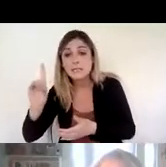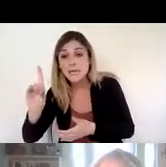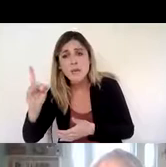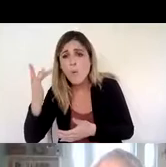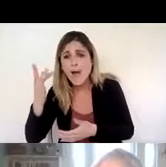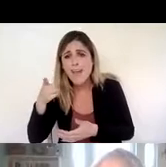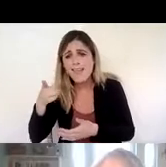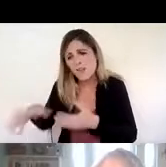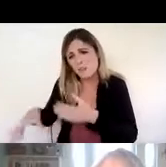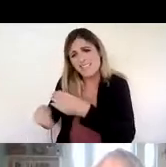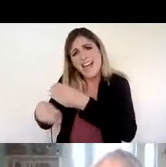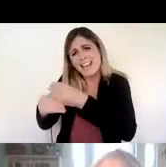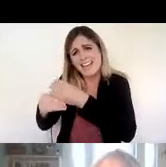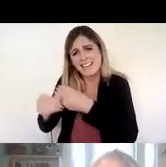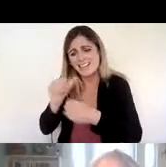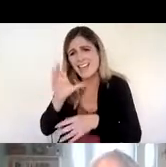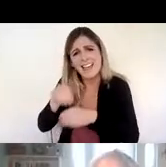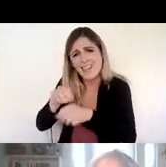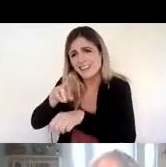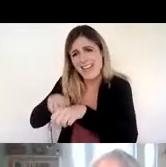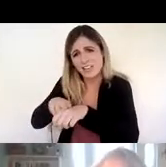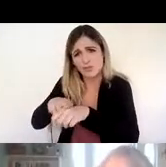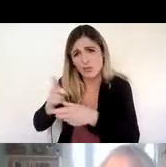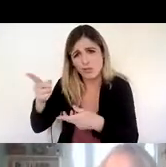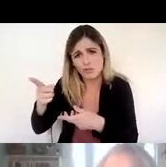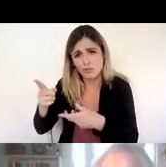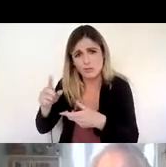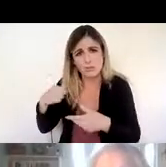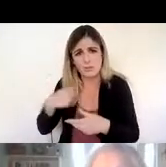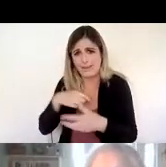soy milk or oat milk or almond milk. It's all the same.